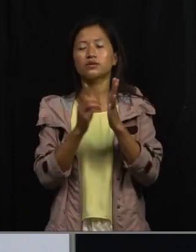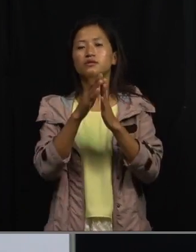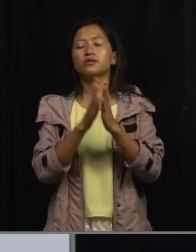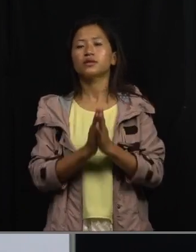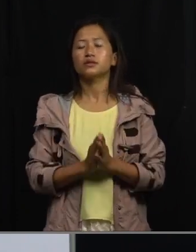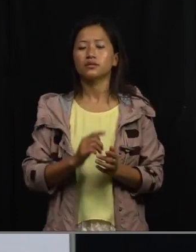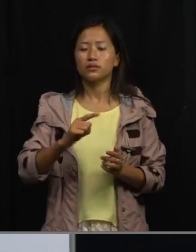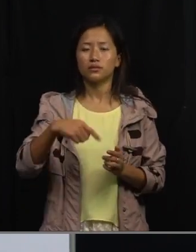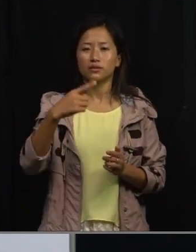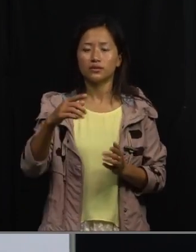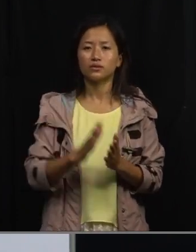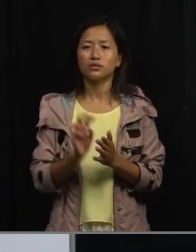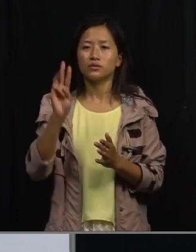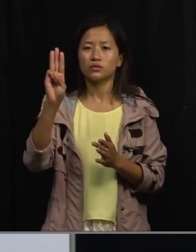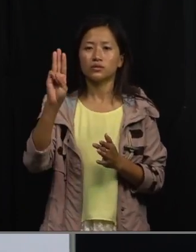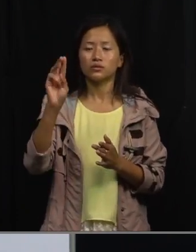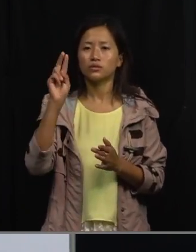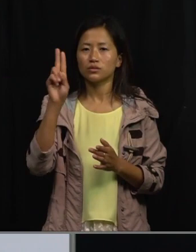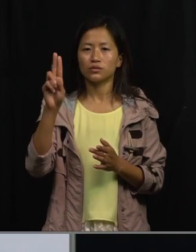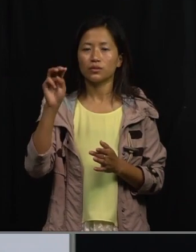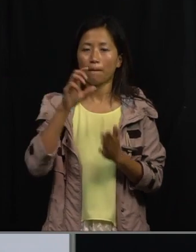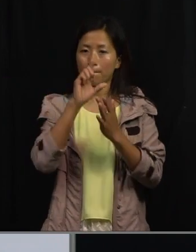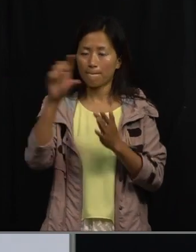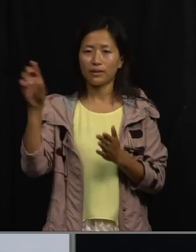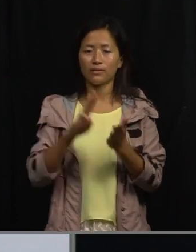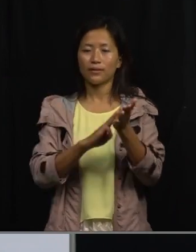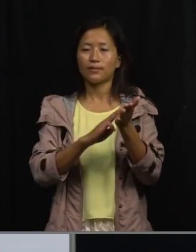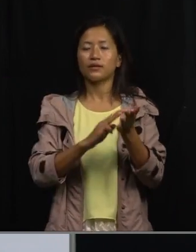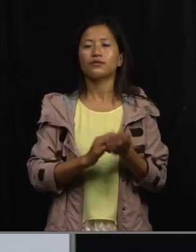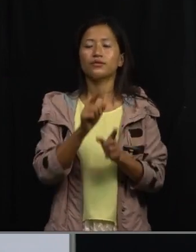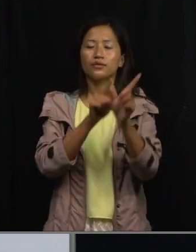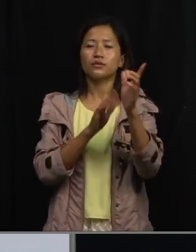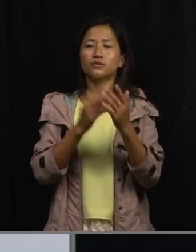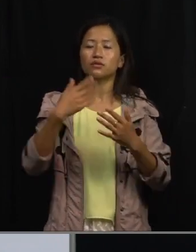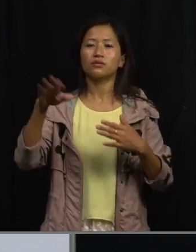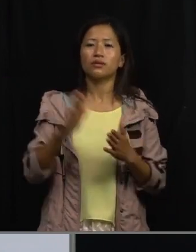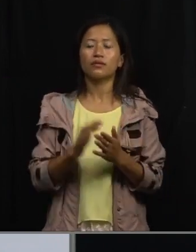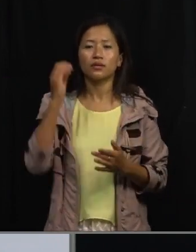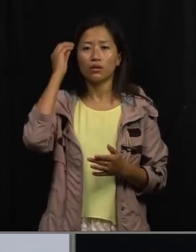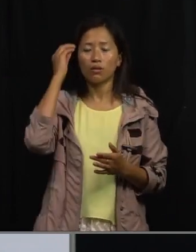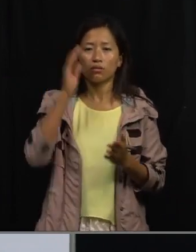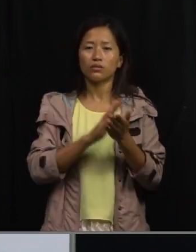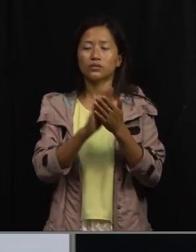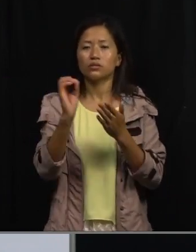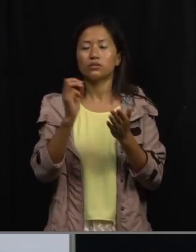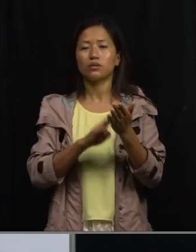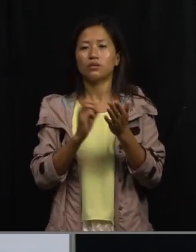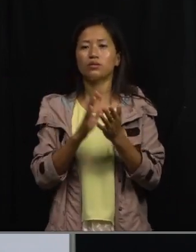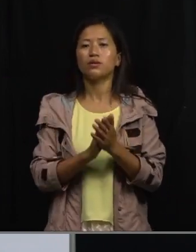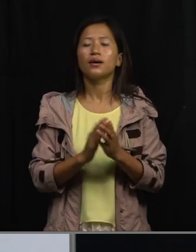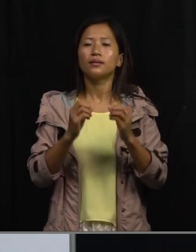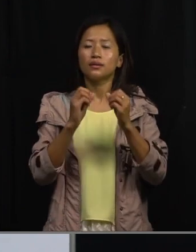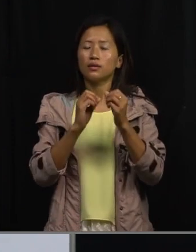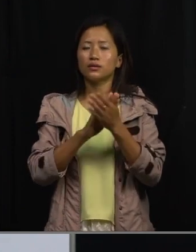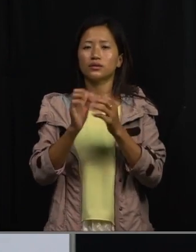early as 2 million years ago, and also the brain of the Homo habilis. The brain of the